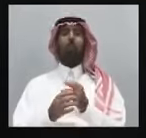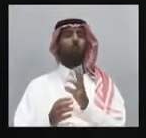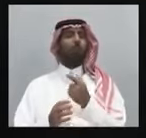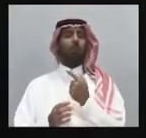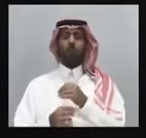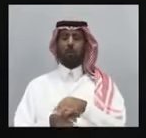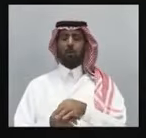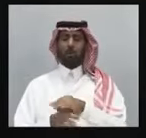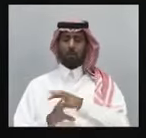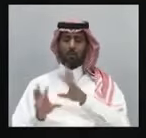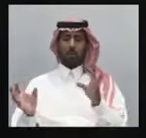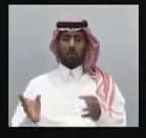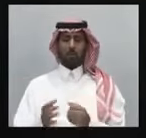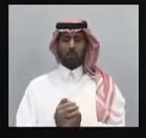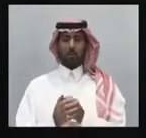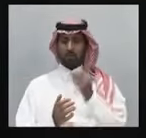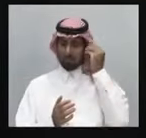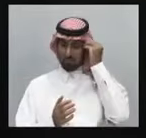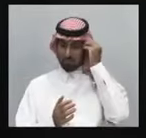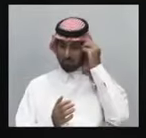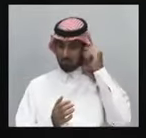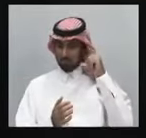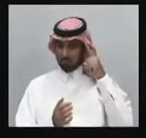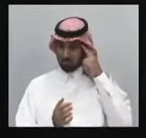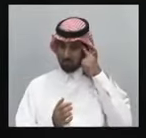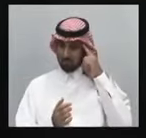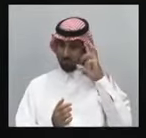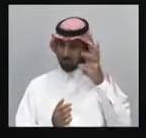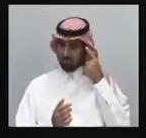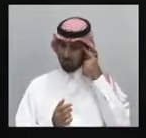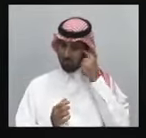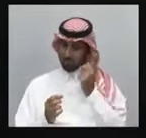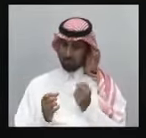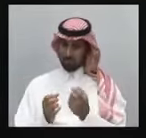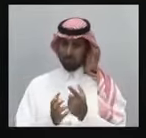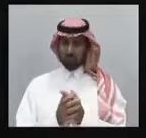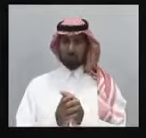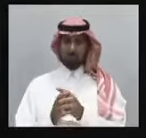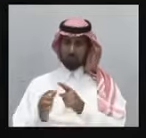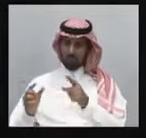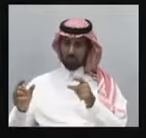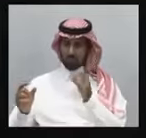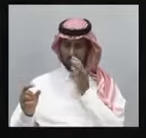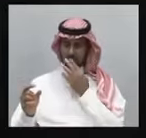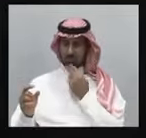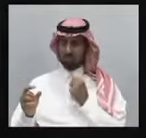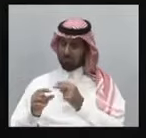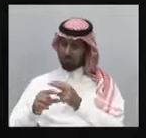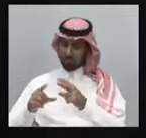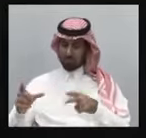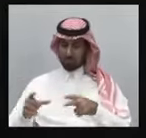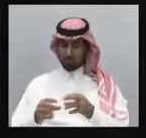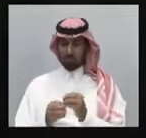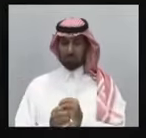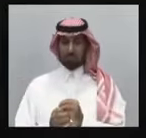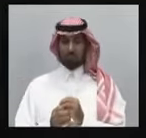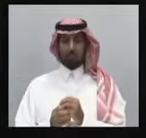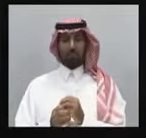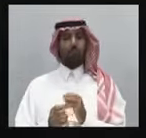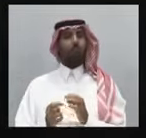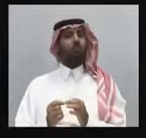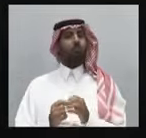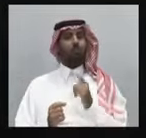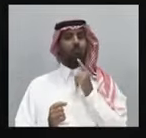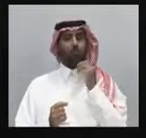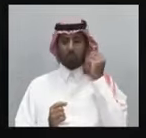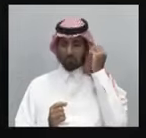other one, creative, and that is why an interior designer there. A creative person comes